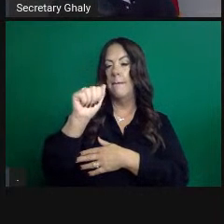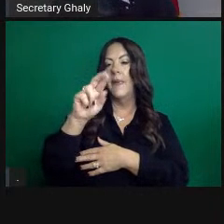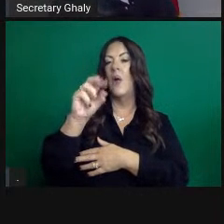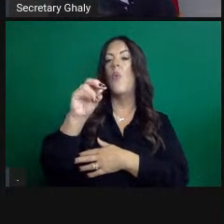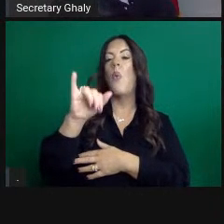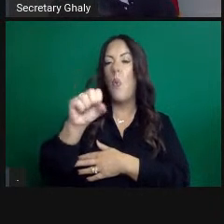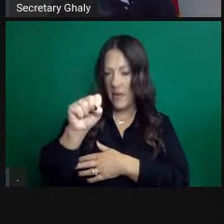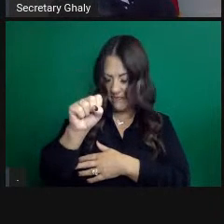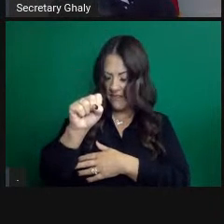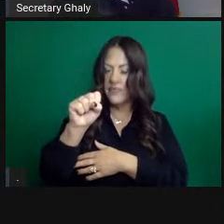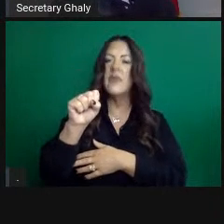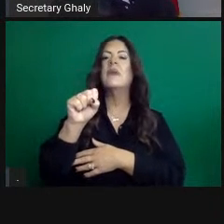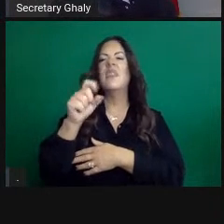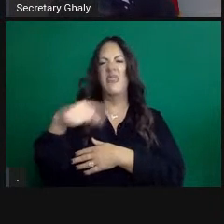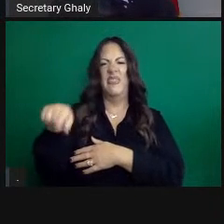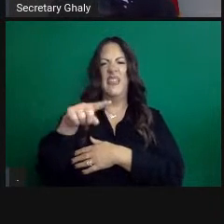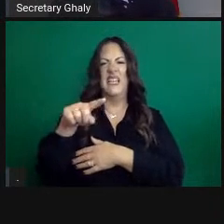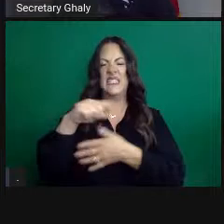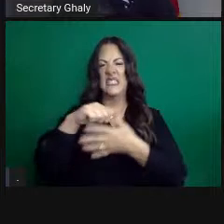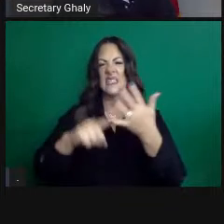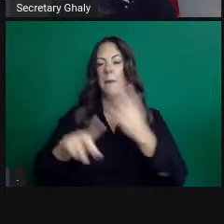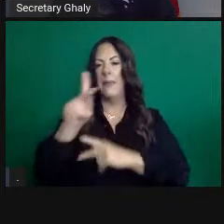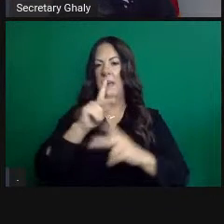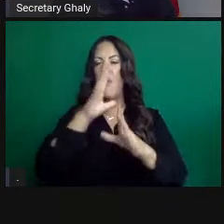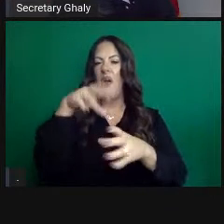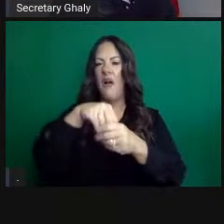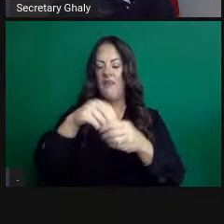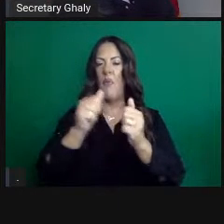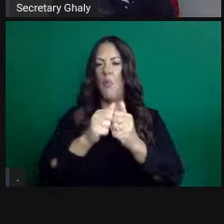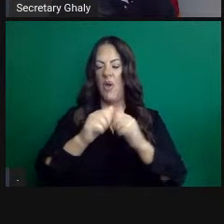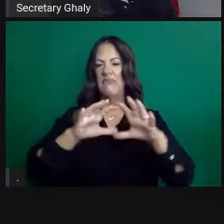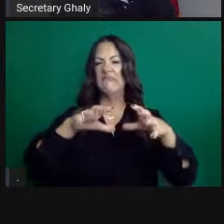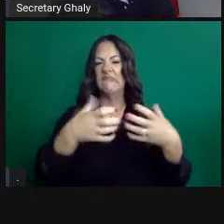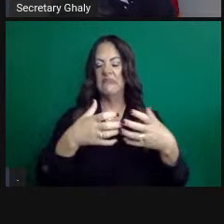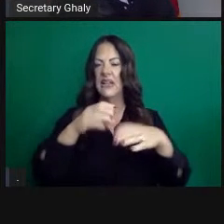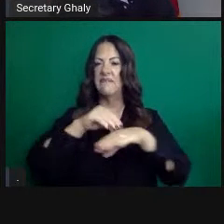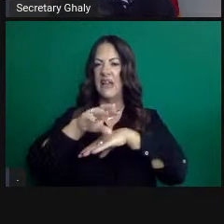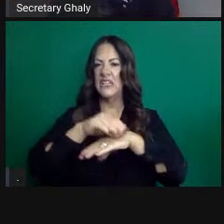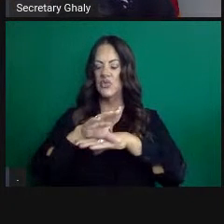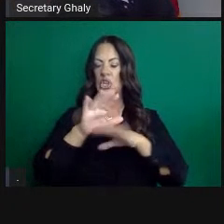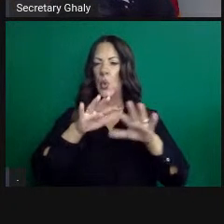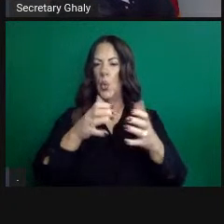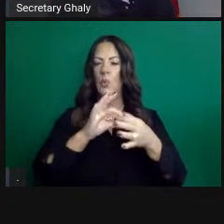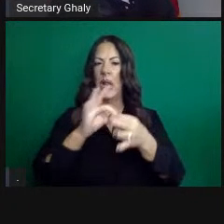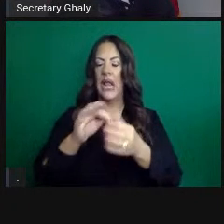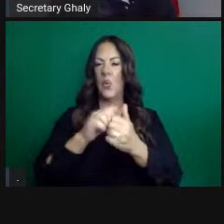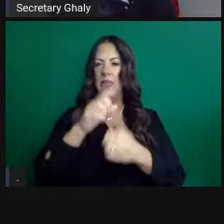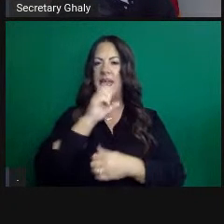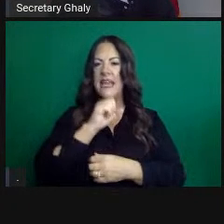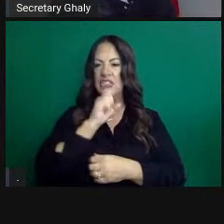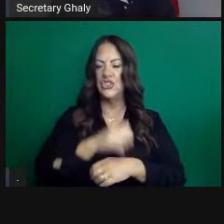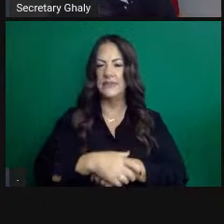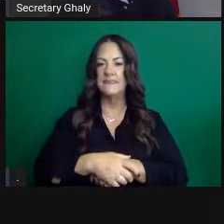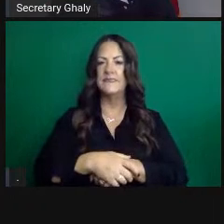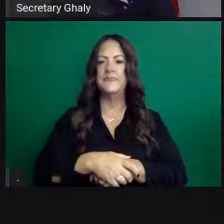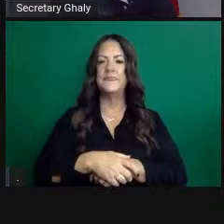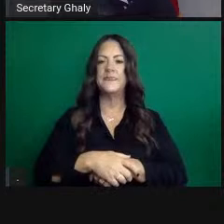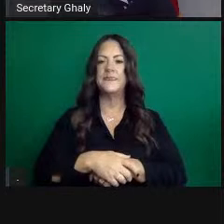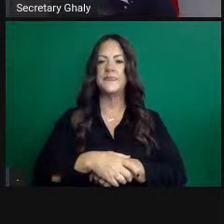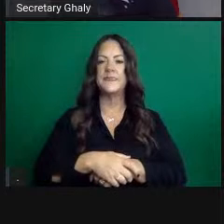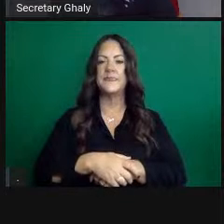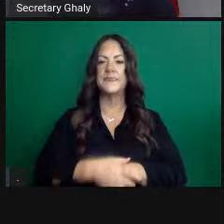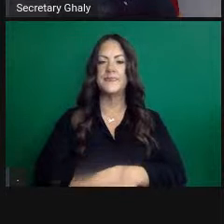large stakeholder group that has been advising the administration on this plan. Next slide.